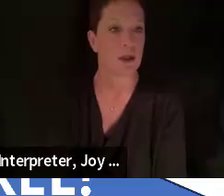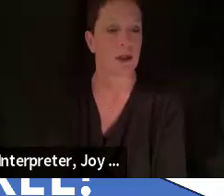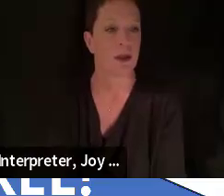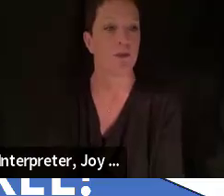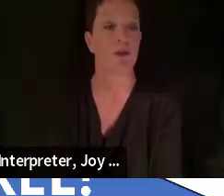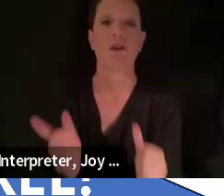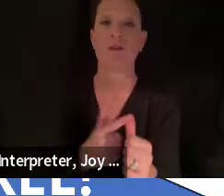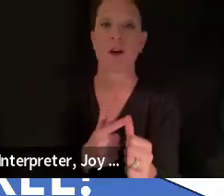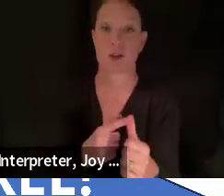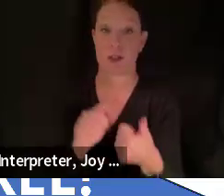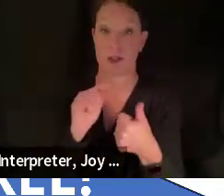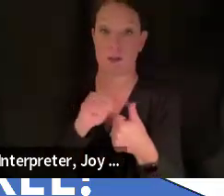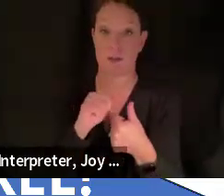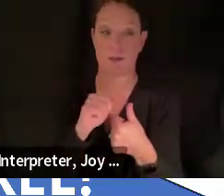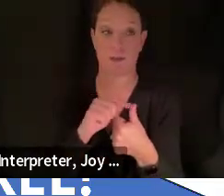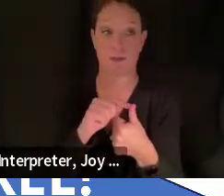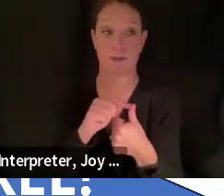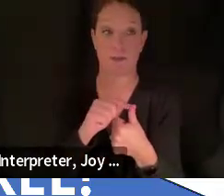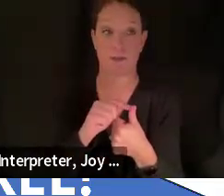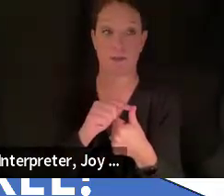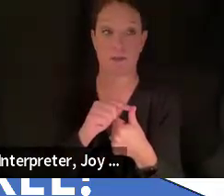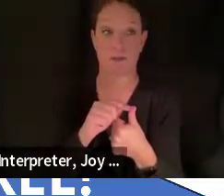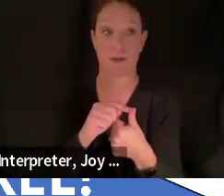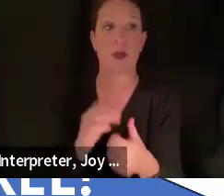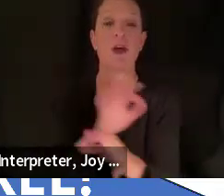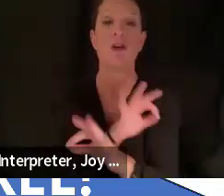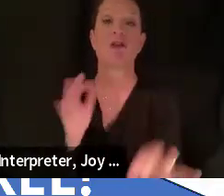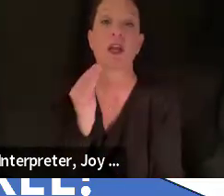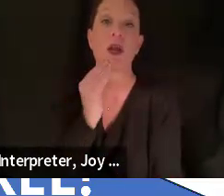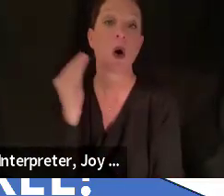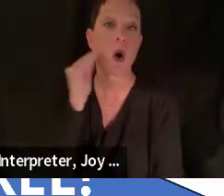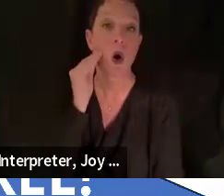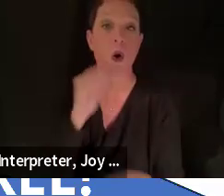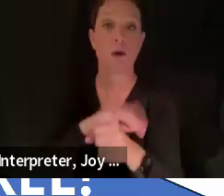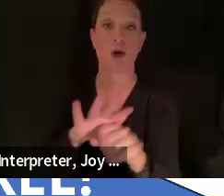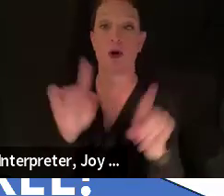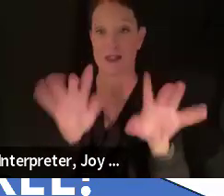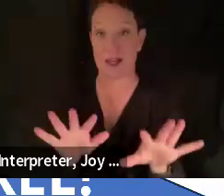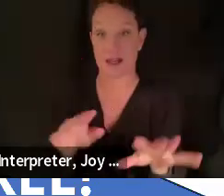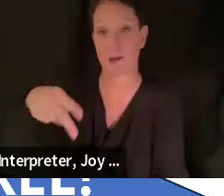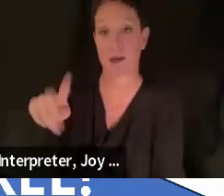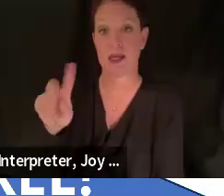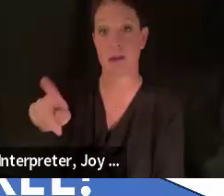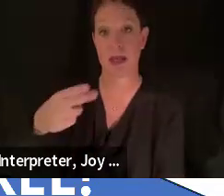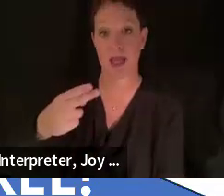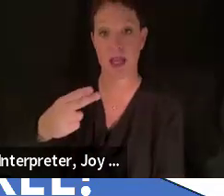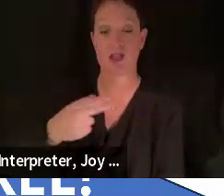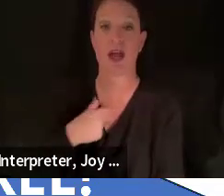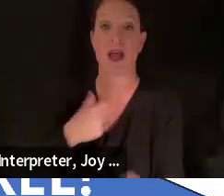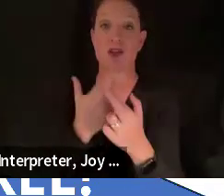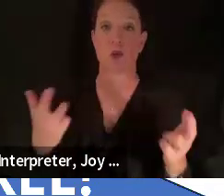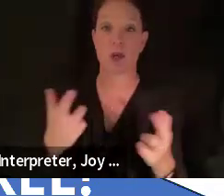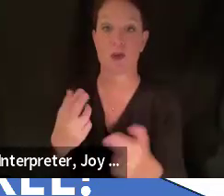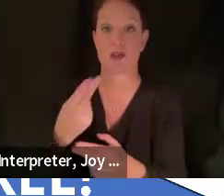The first resource that we'll discuss are the free at-home COVID test kits. So the PDPH has resource hubs around